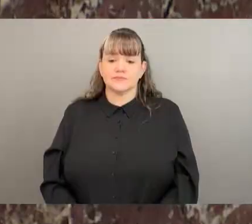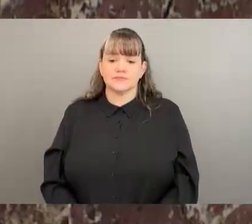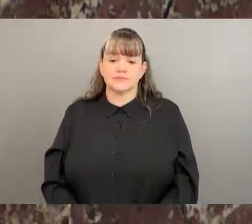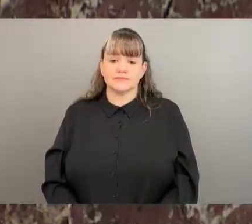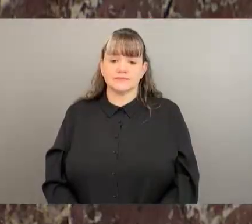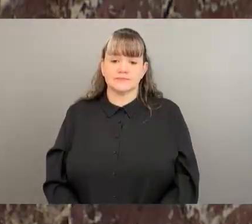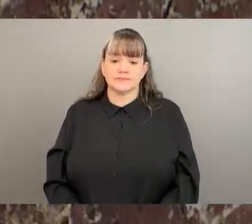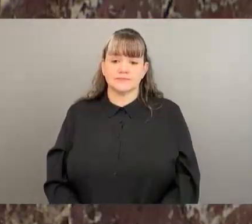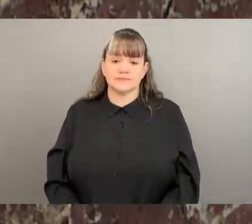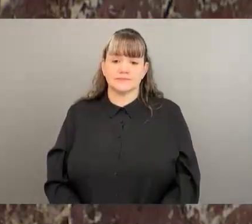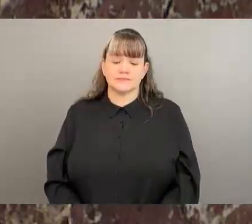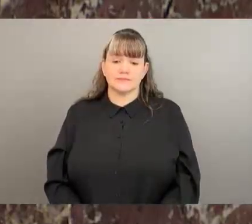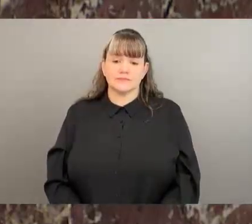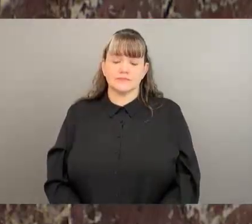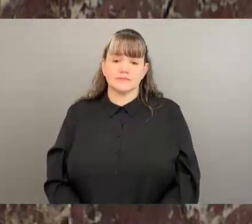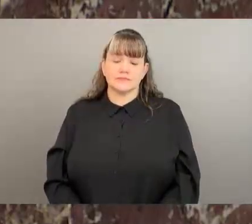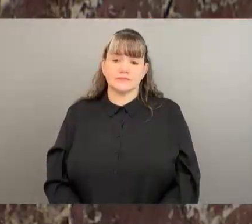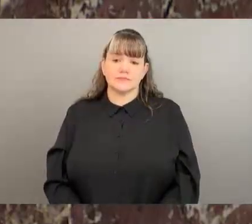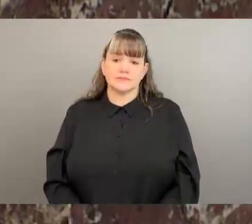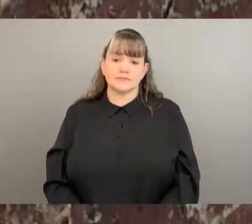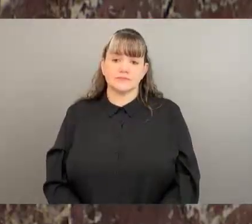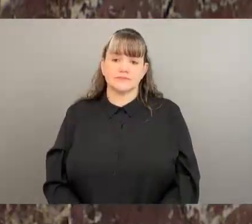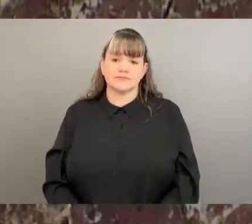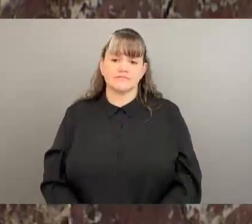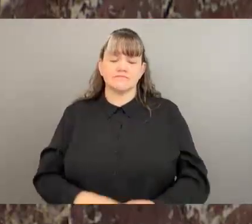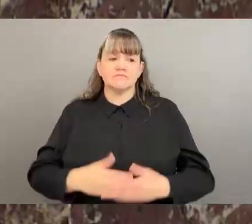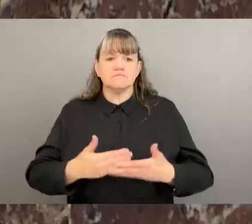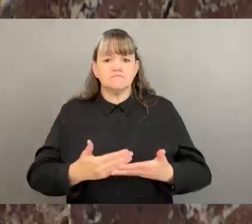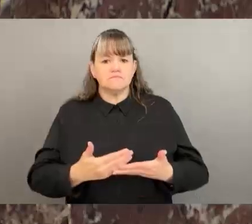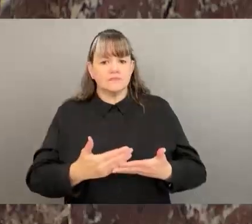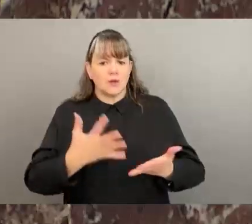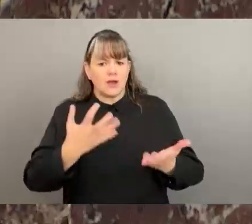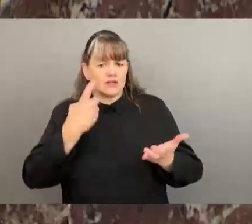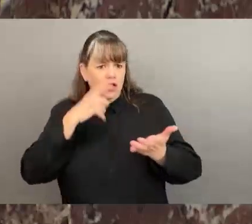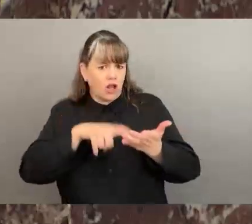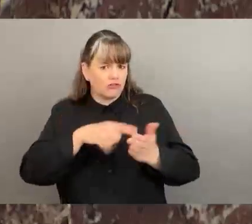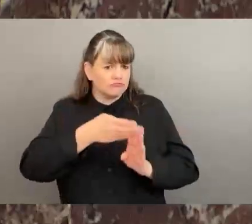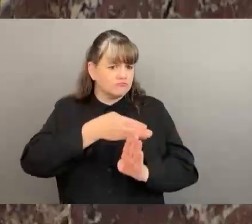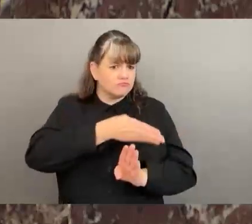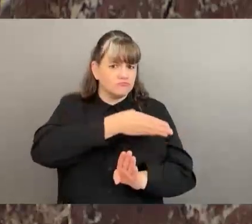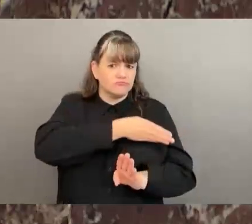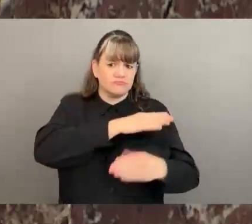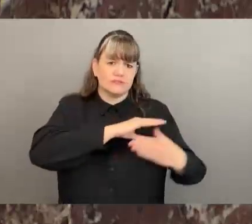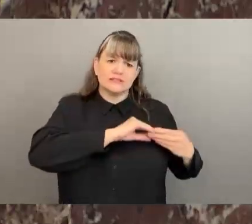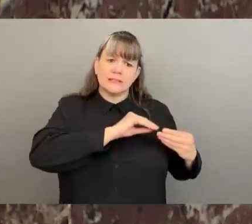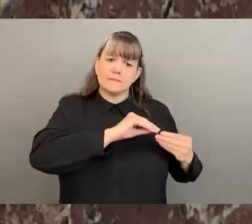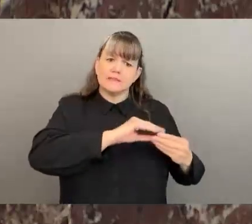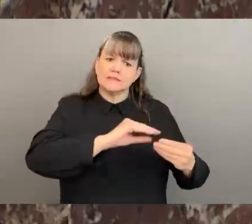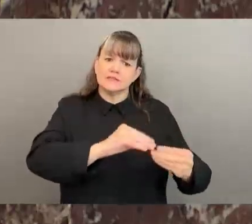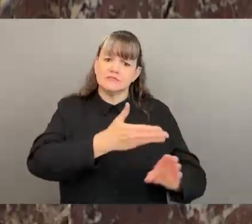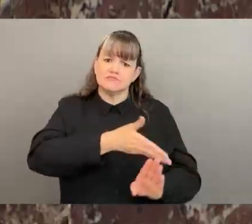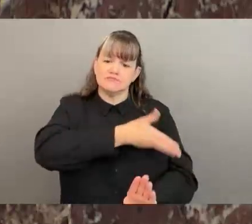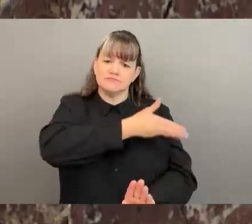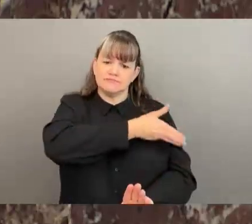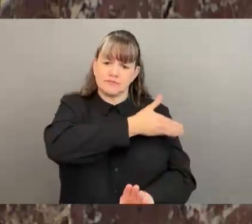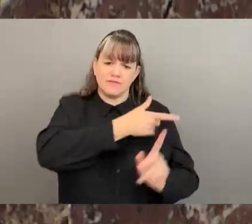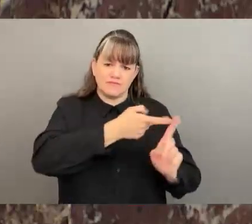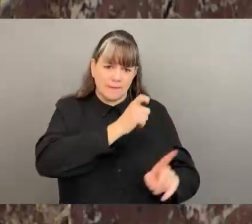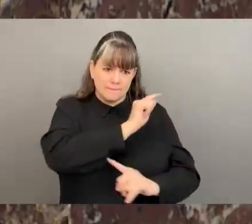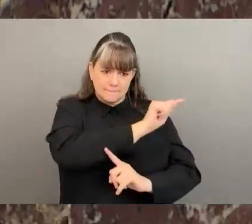statements, heartfelt statements regarding the Lapu Lapu Festival